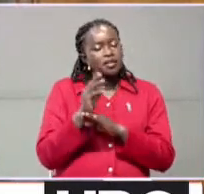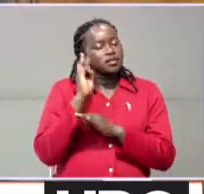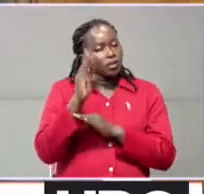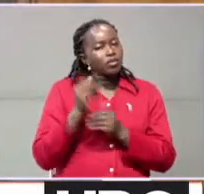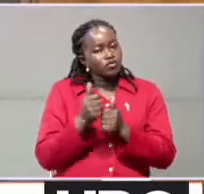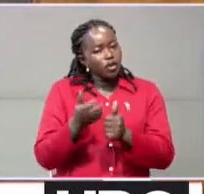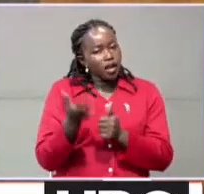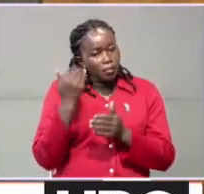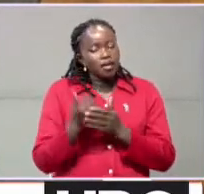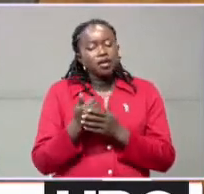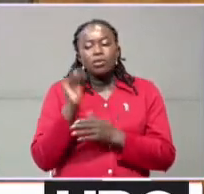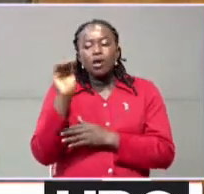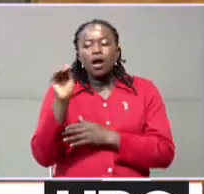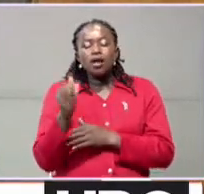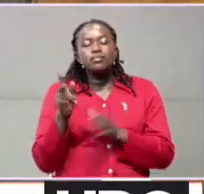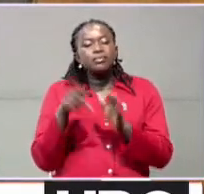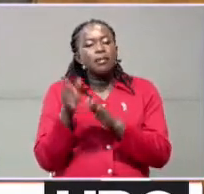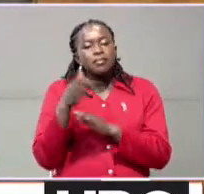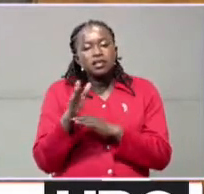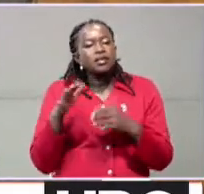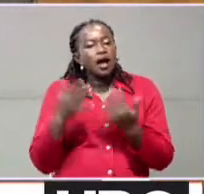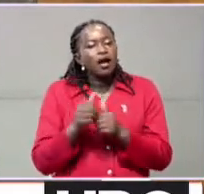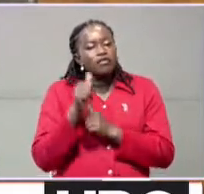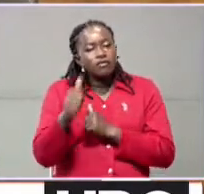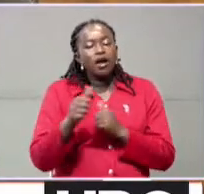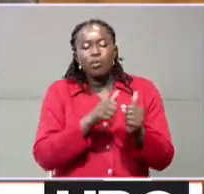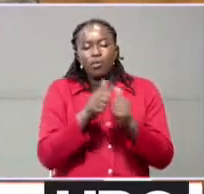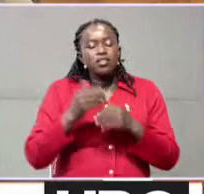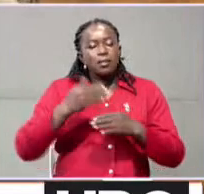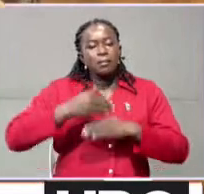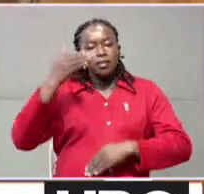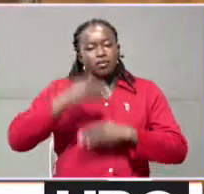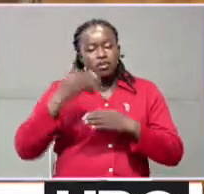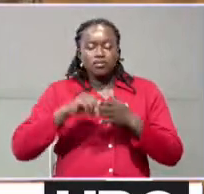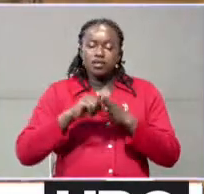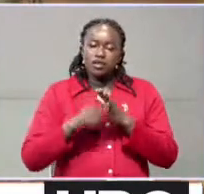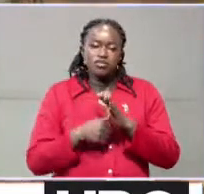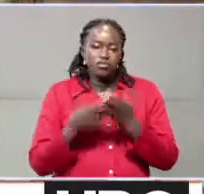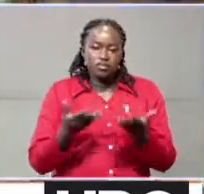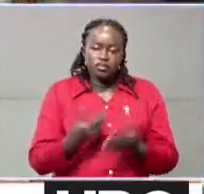ask the prime minister how far is the boundary issue right on our prime minister